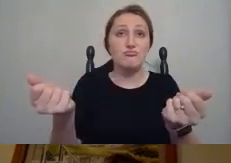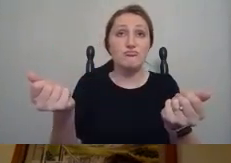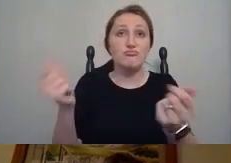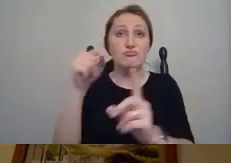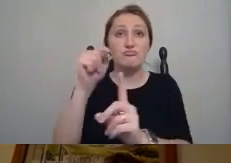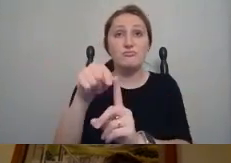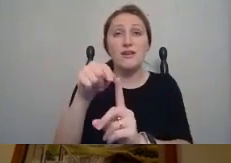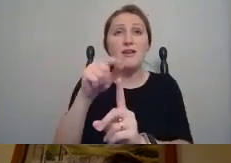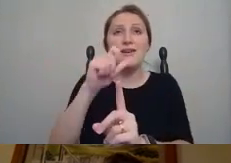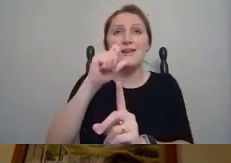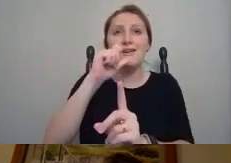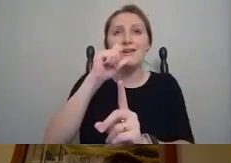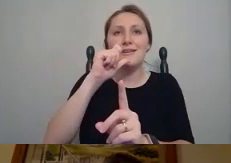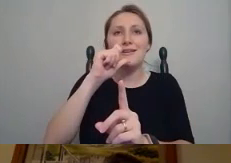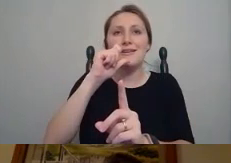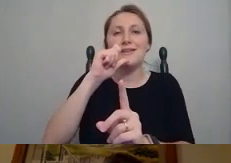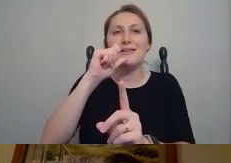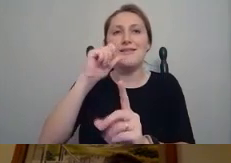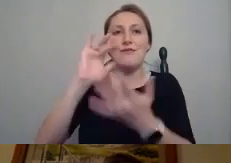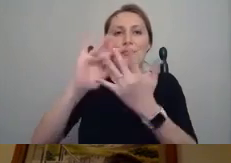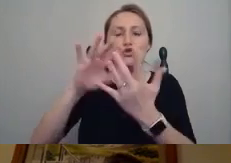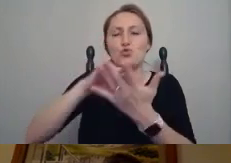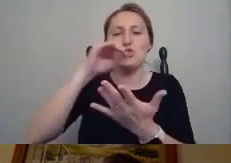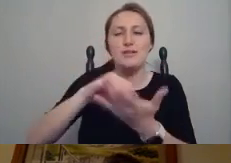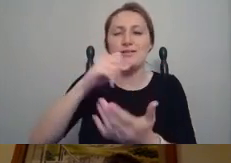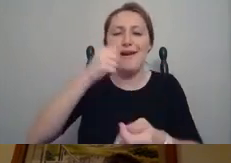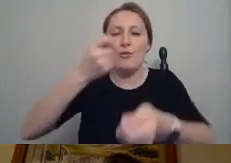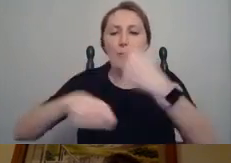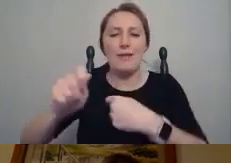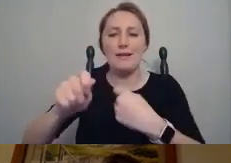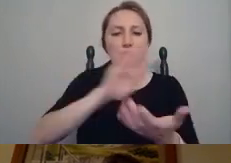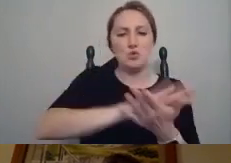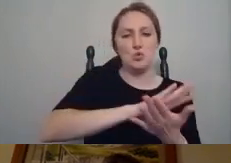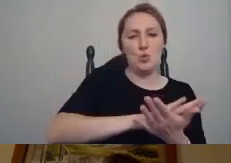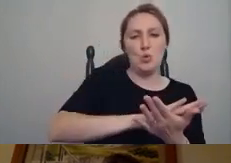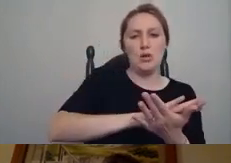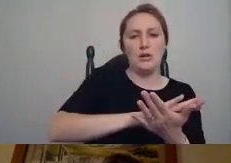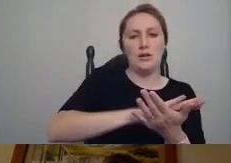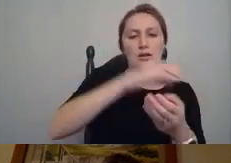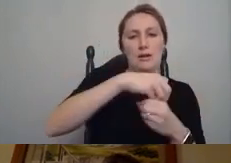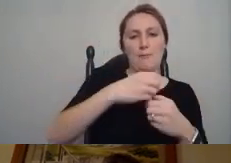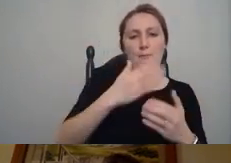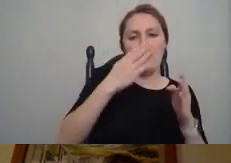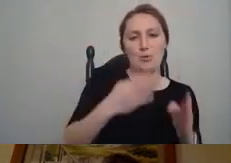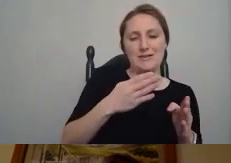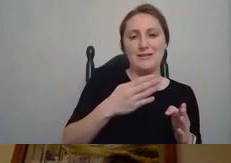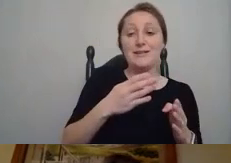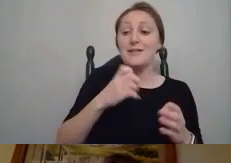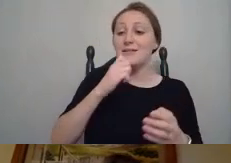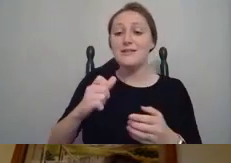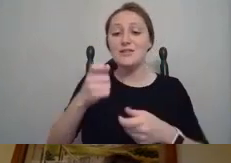going to replace what we had, right? And it's not going to replace the connection that we get from being in person.